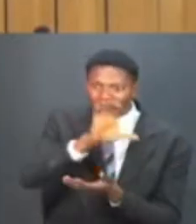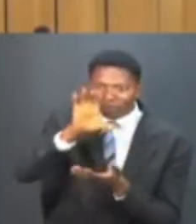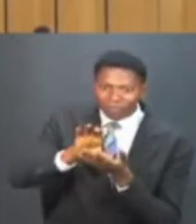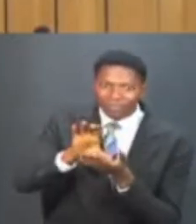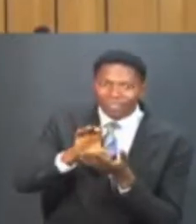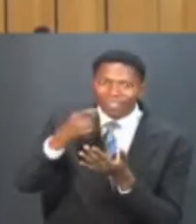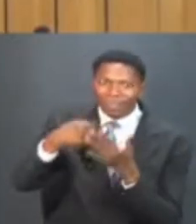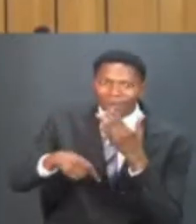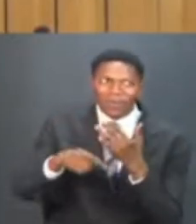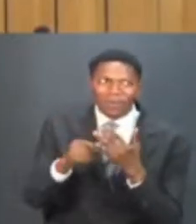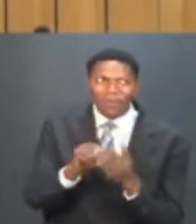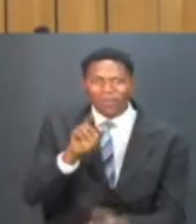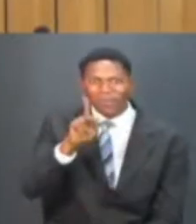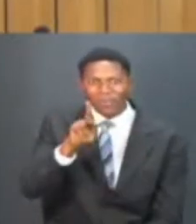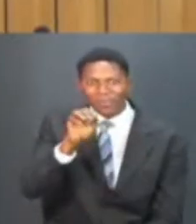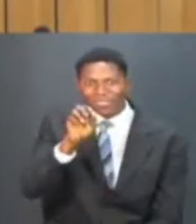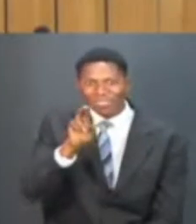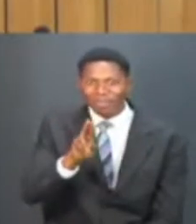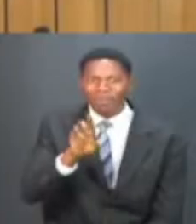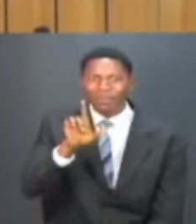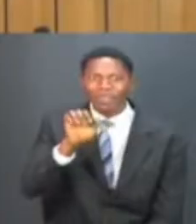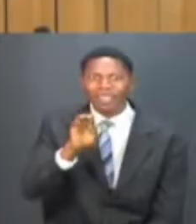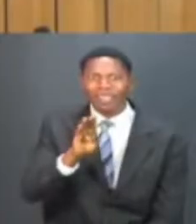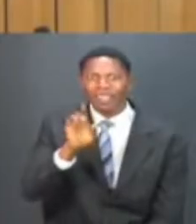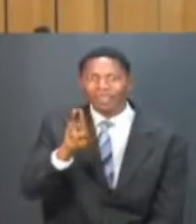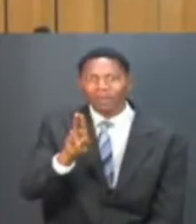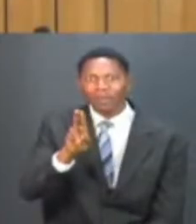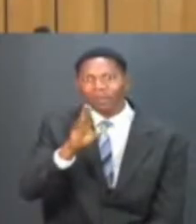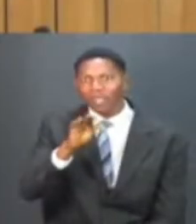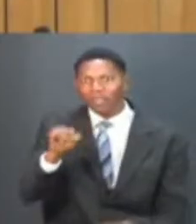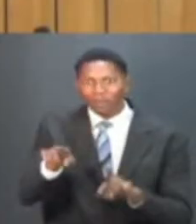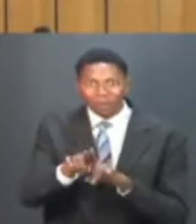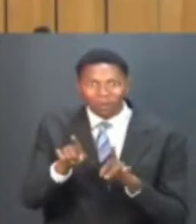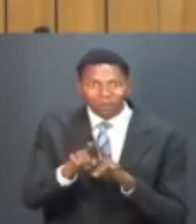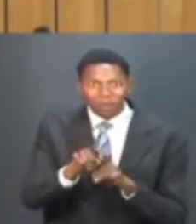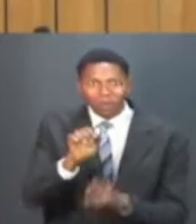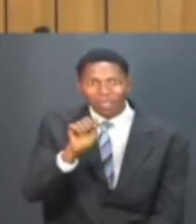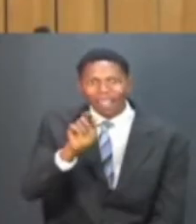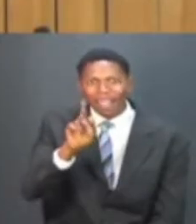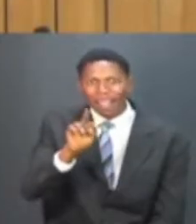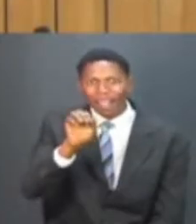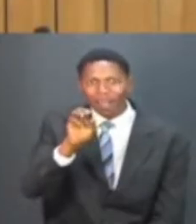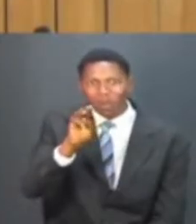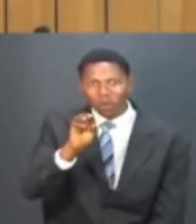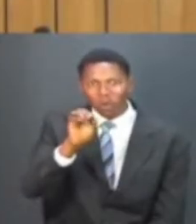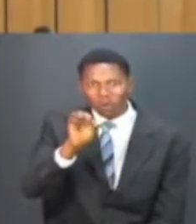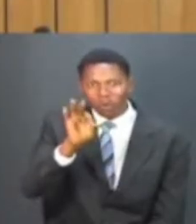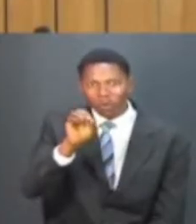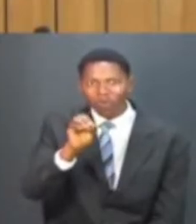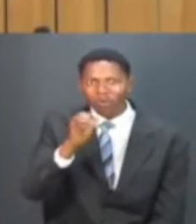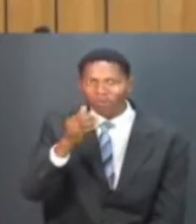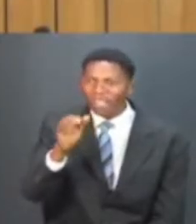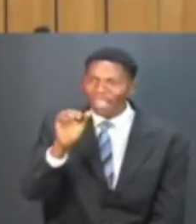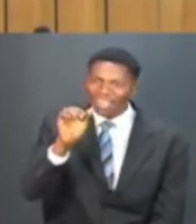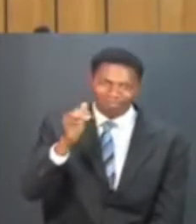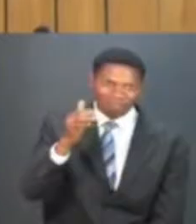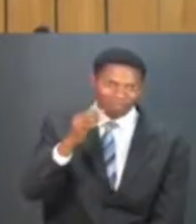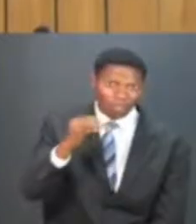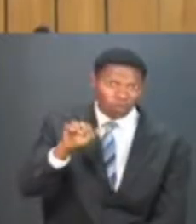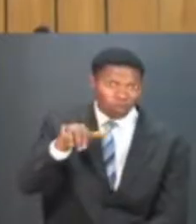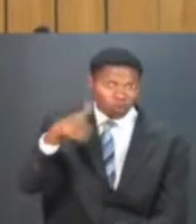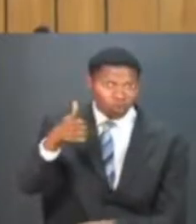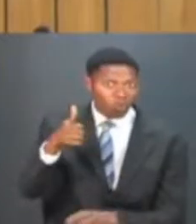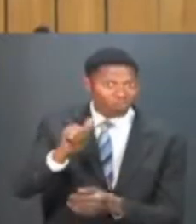Teaching Hospital, Konfanochi Teaching Hospital, Tamale Teaching Hospital, and other